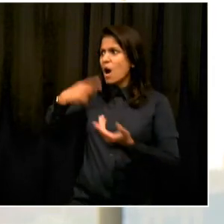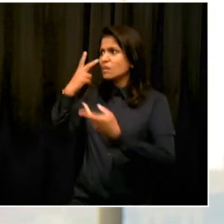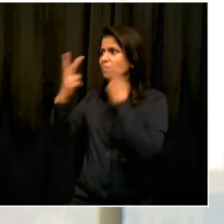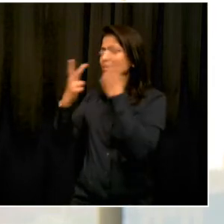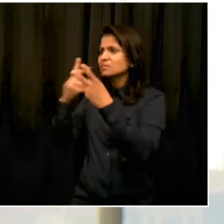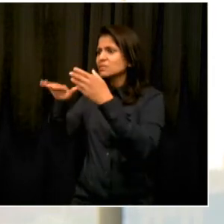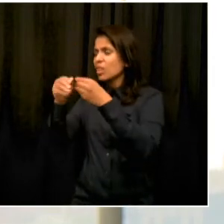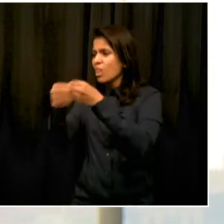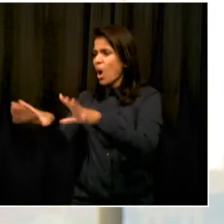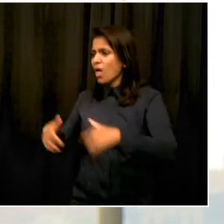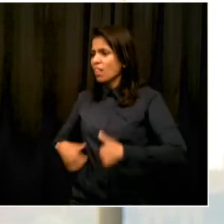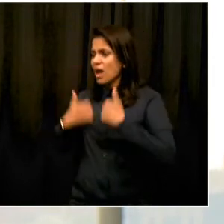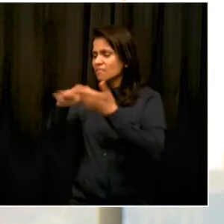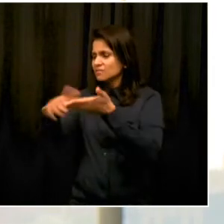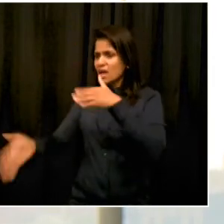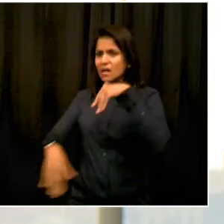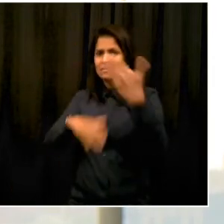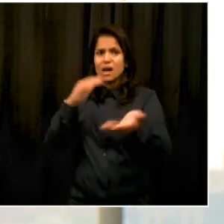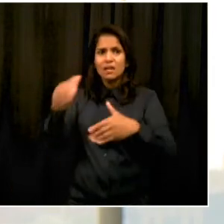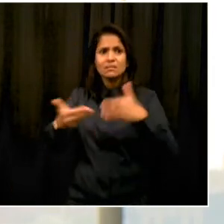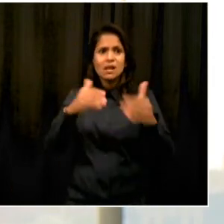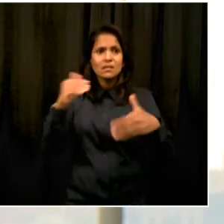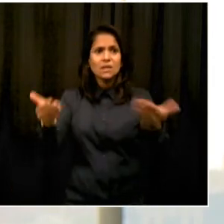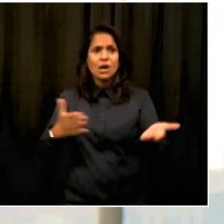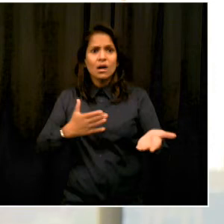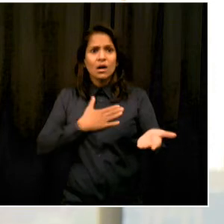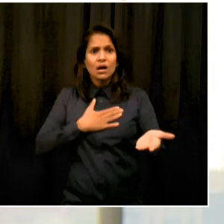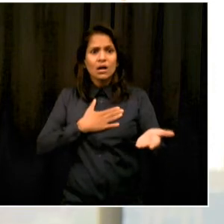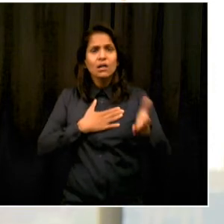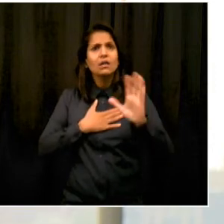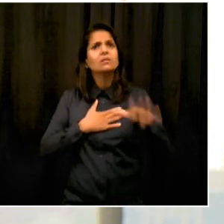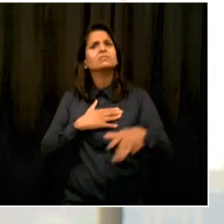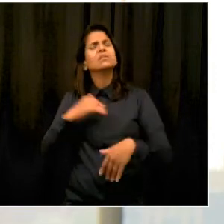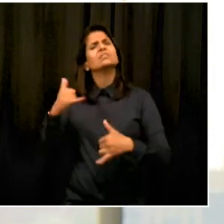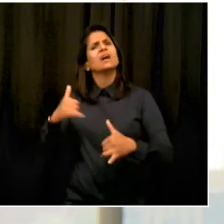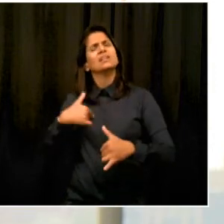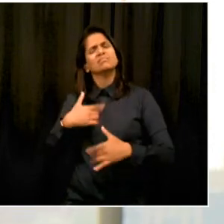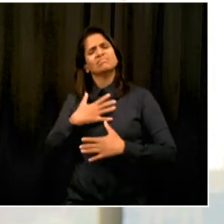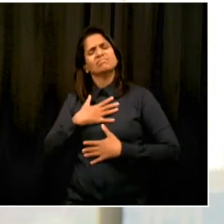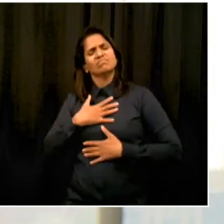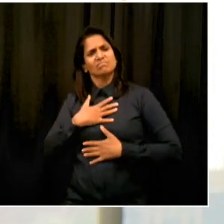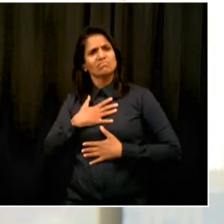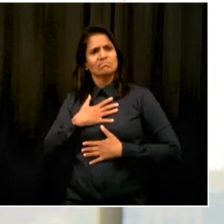I don't want to minimize how bad it has been and how long it will linger with us.